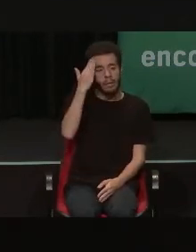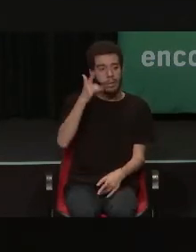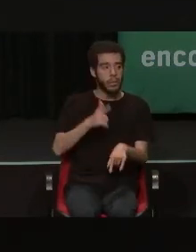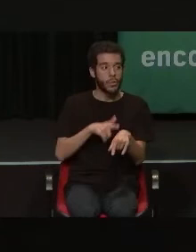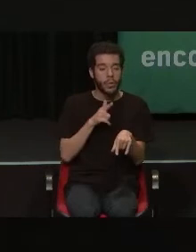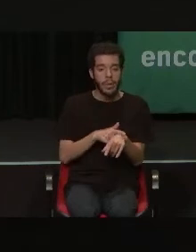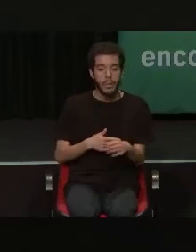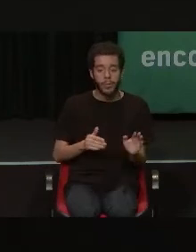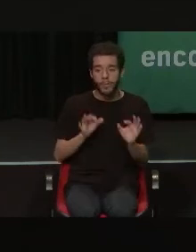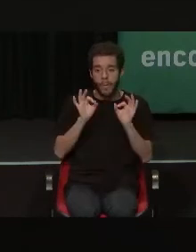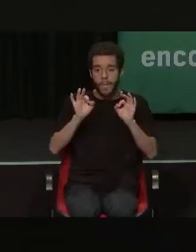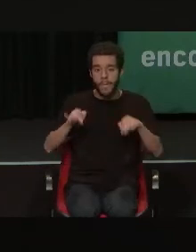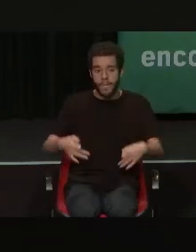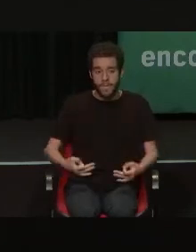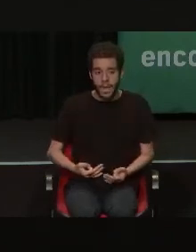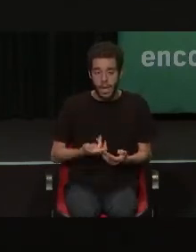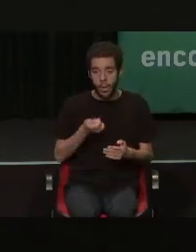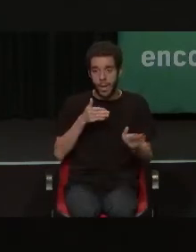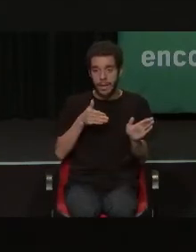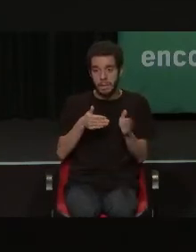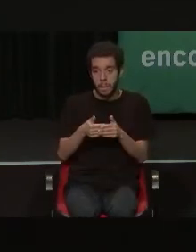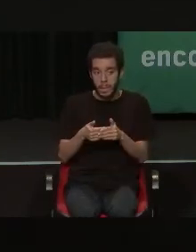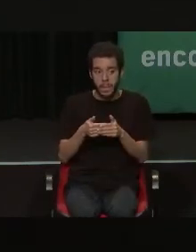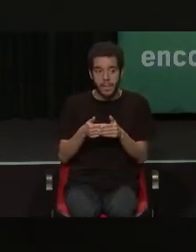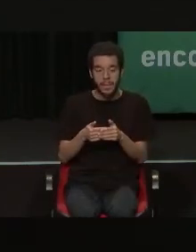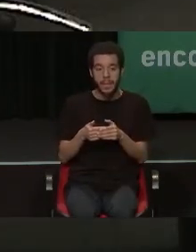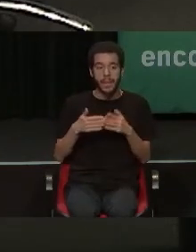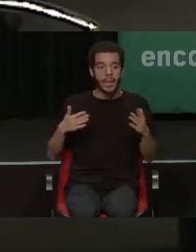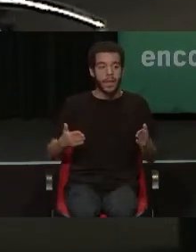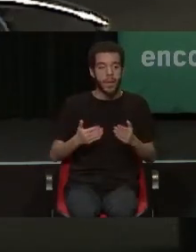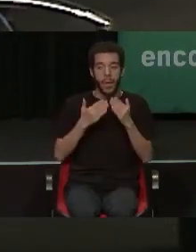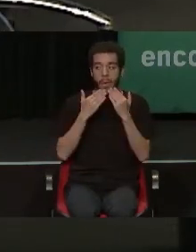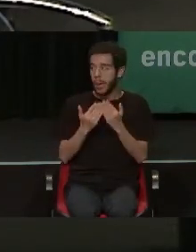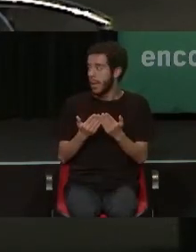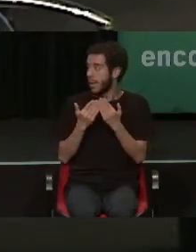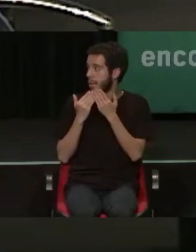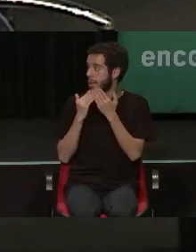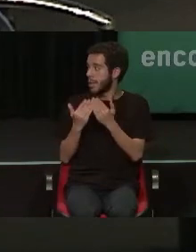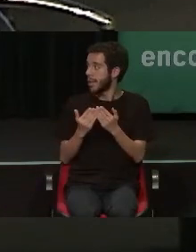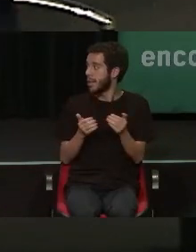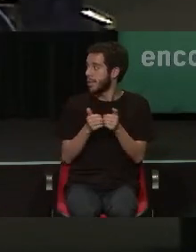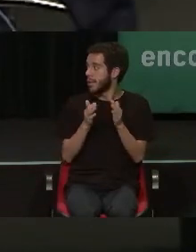for the closing session, so I thank you, all of you. Thanks a lot. Thank you.